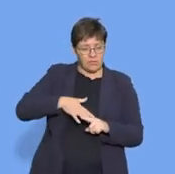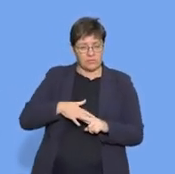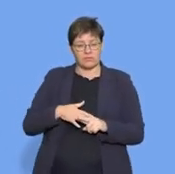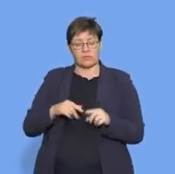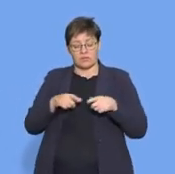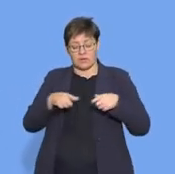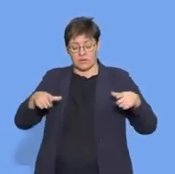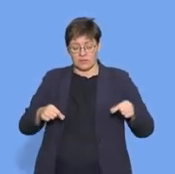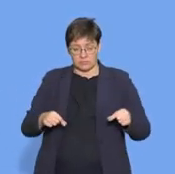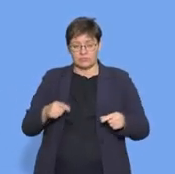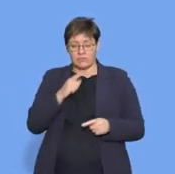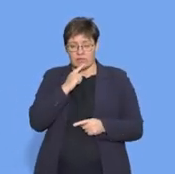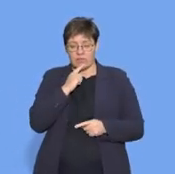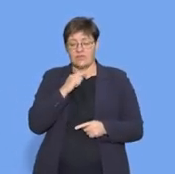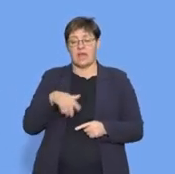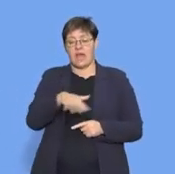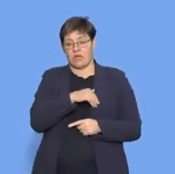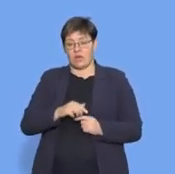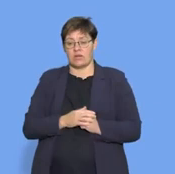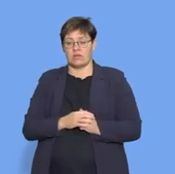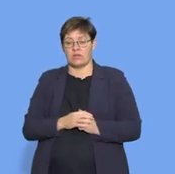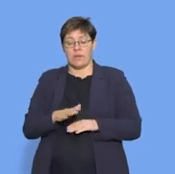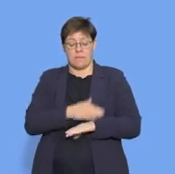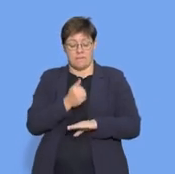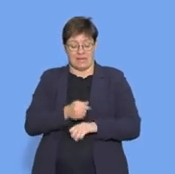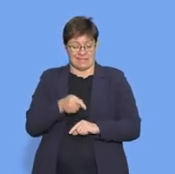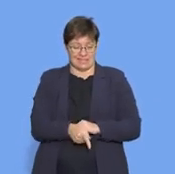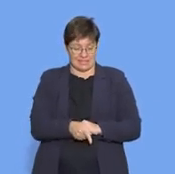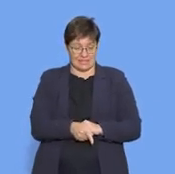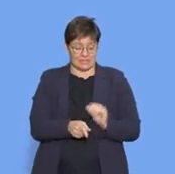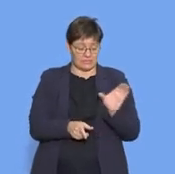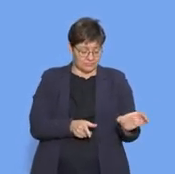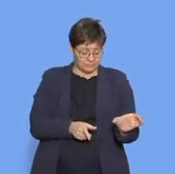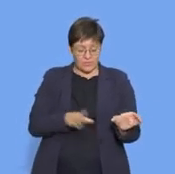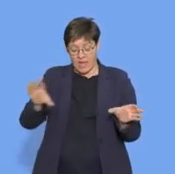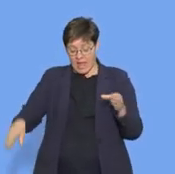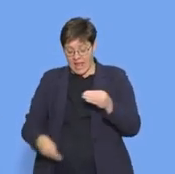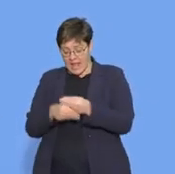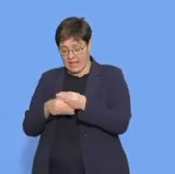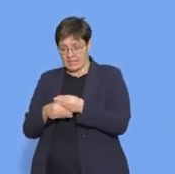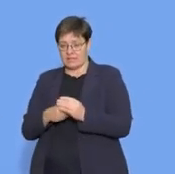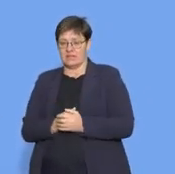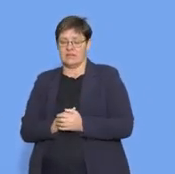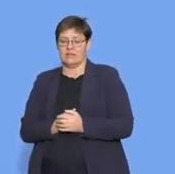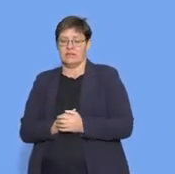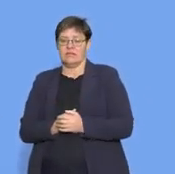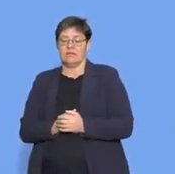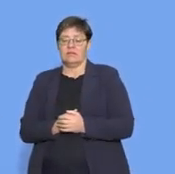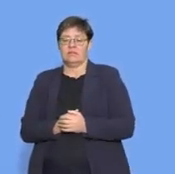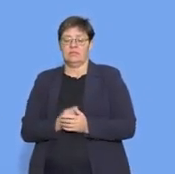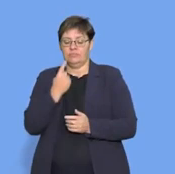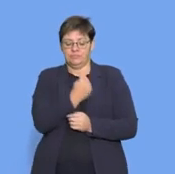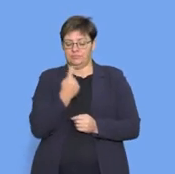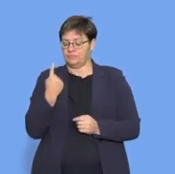of a rectangular pyramid, I'm going to take the area of the rectangular base, then I'm going to add it